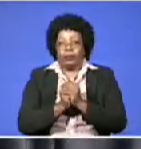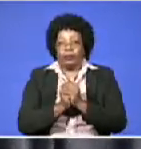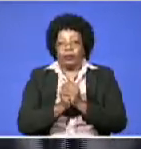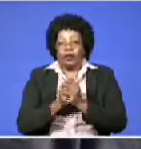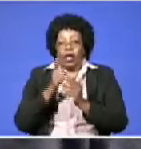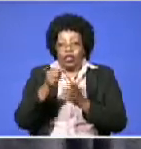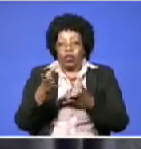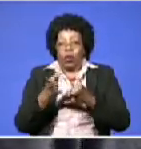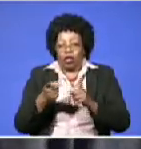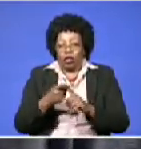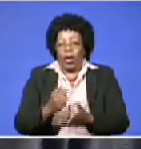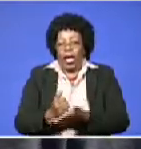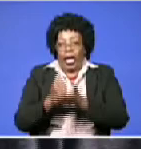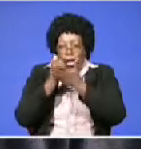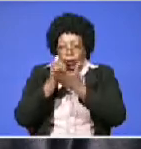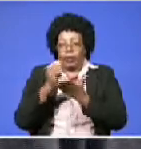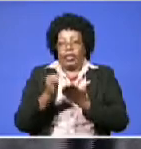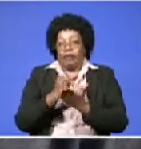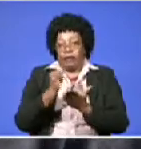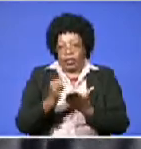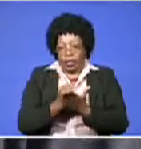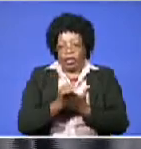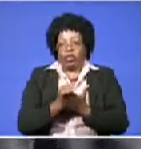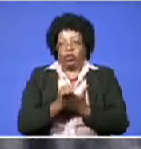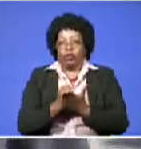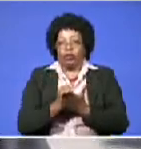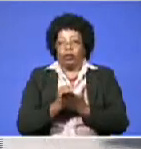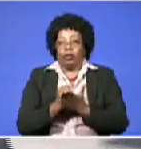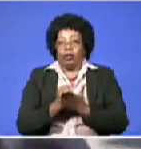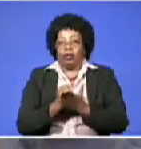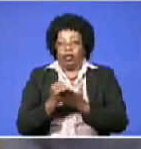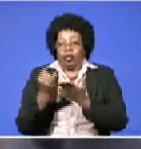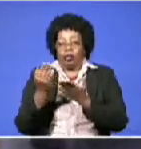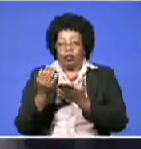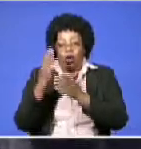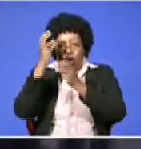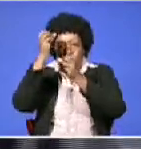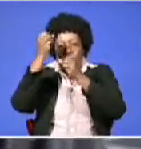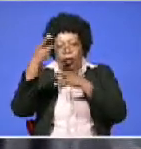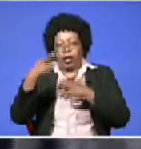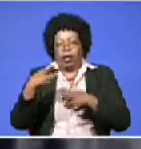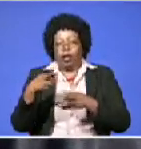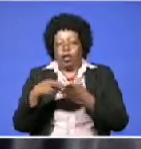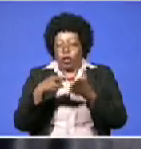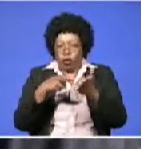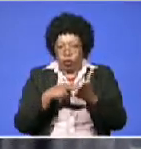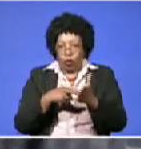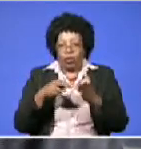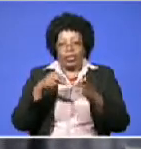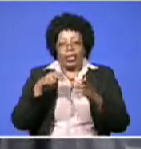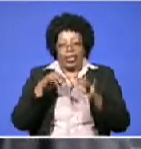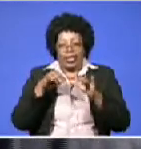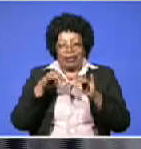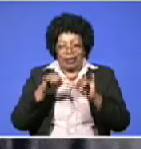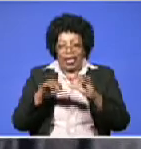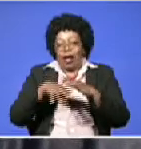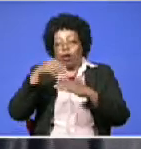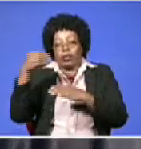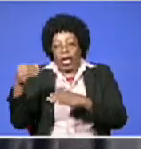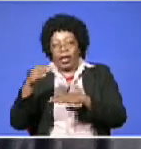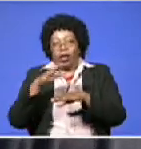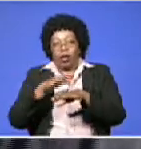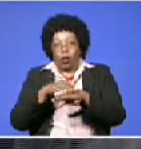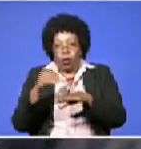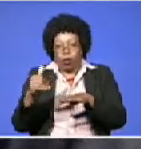would assist the investigation process if you just adhere to the rules, stay outside of the caution line or the cordon